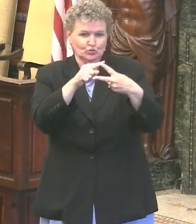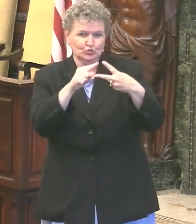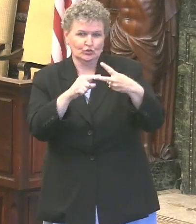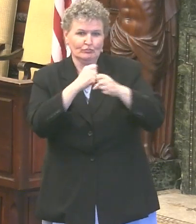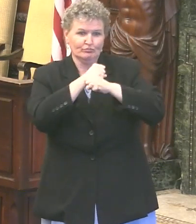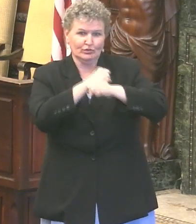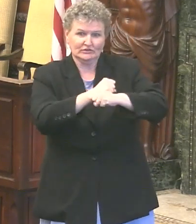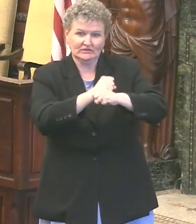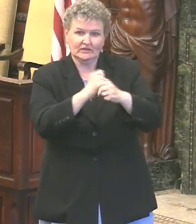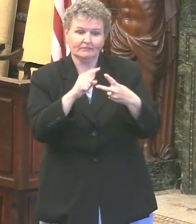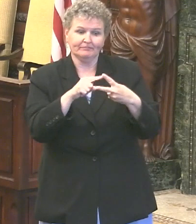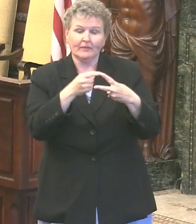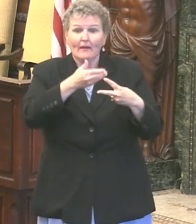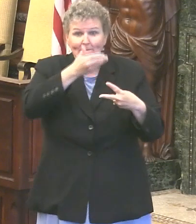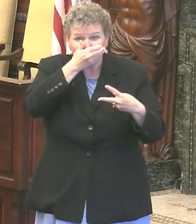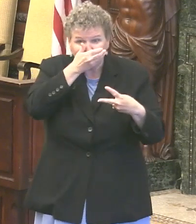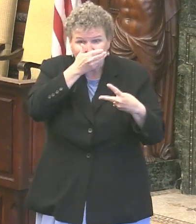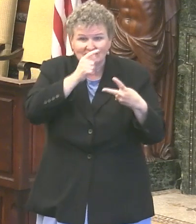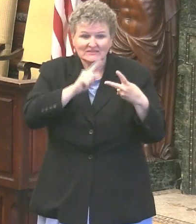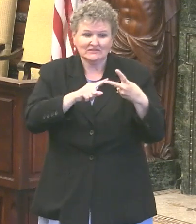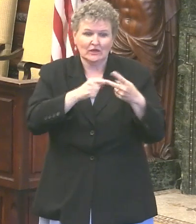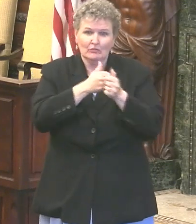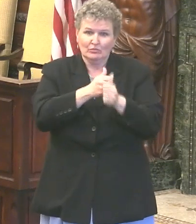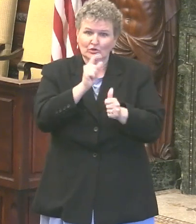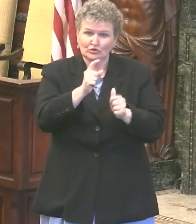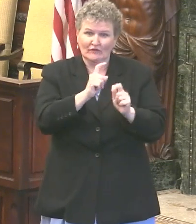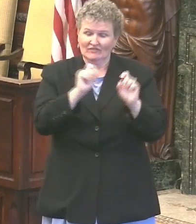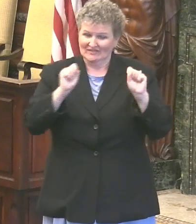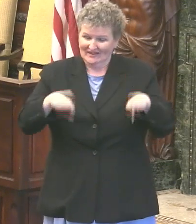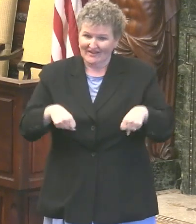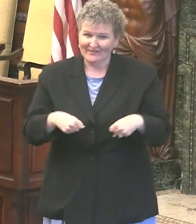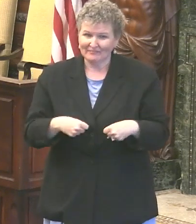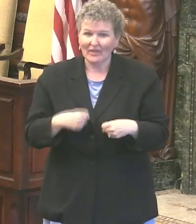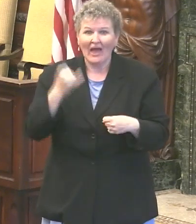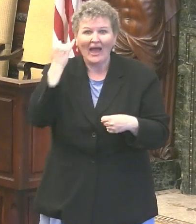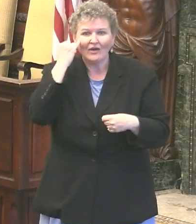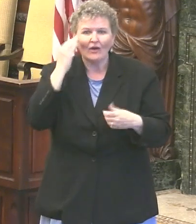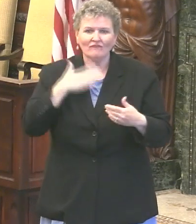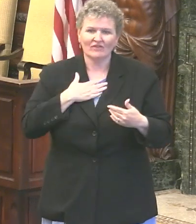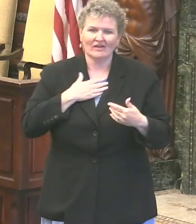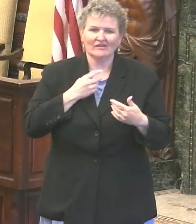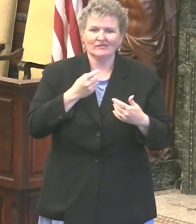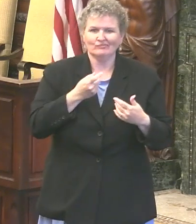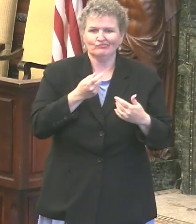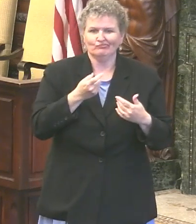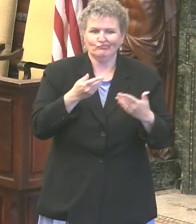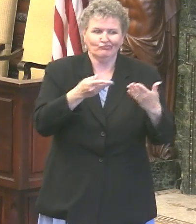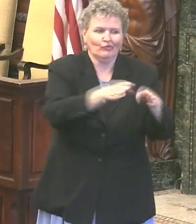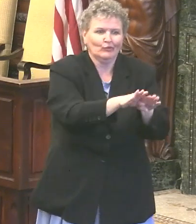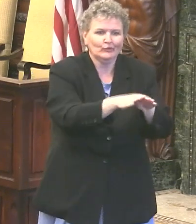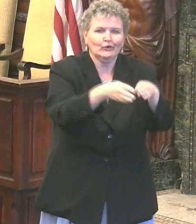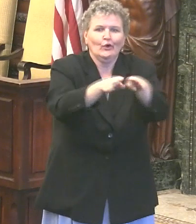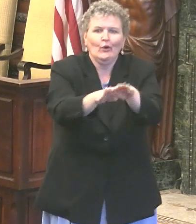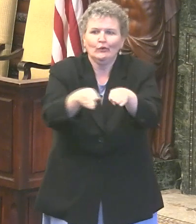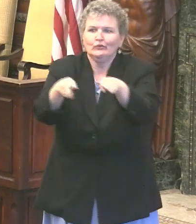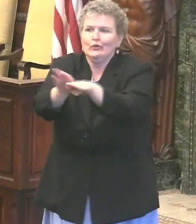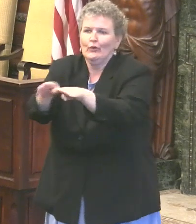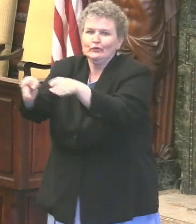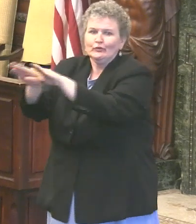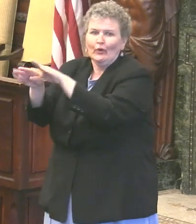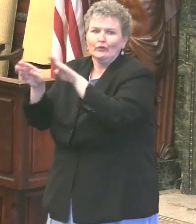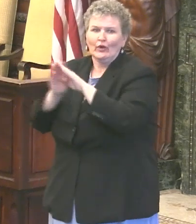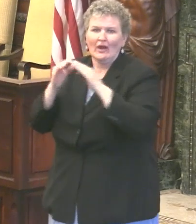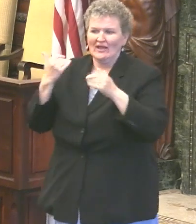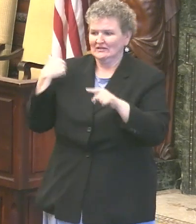whole, we've learned that if we do a complete lockdown, the virus infection rates fall. That's what we did back in March.